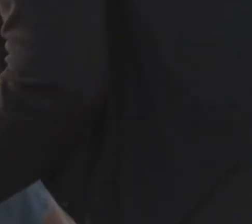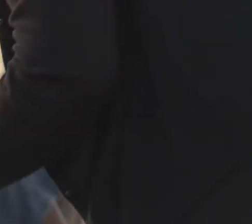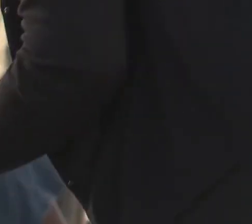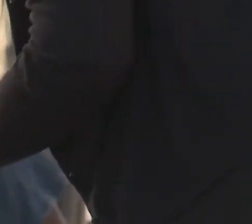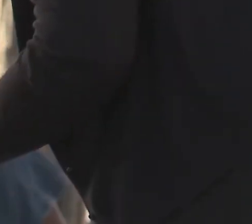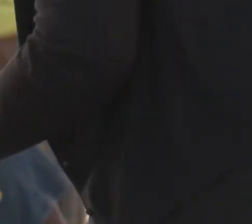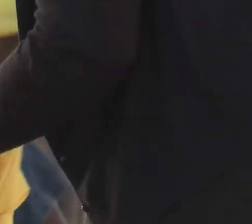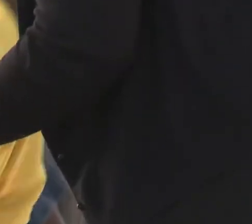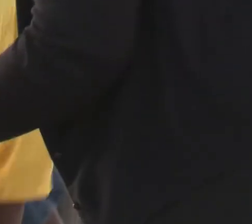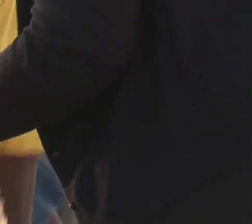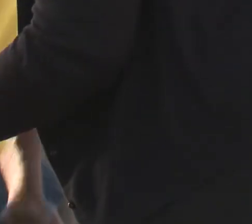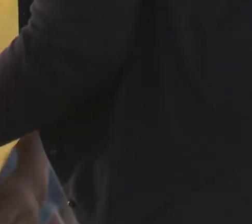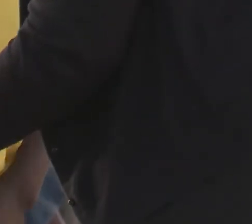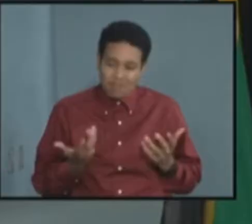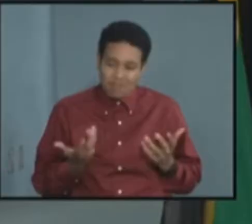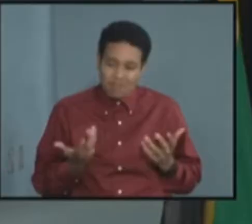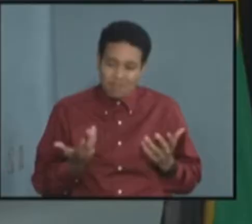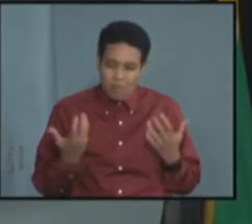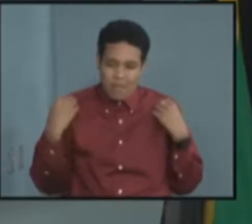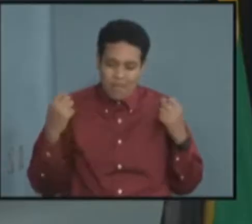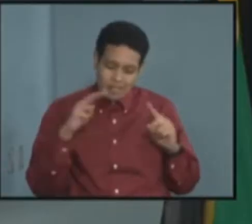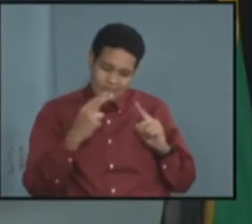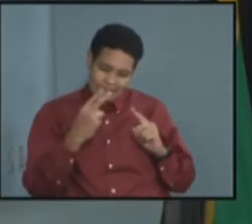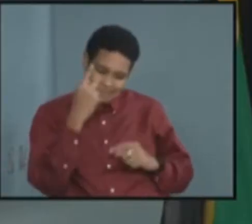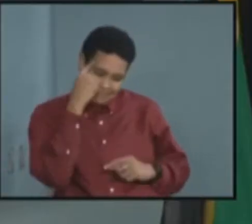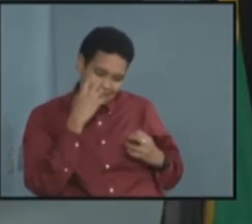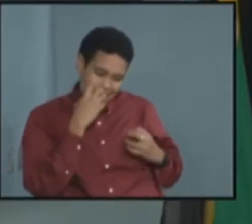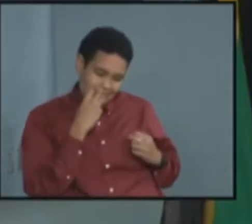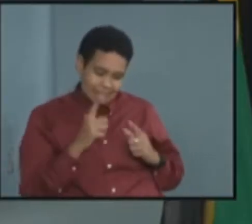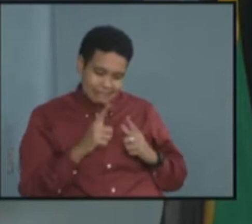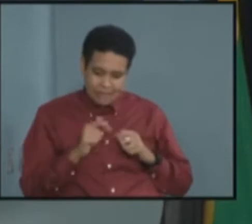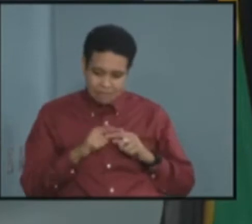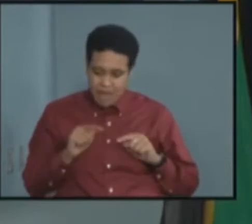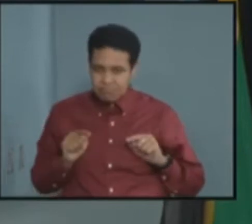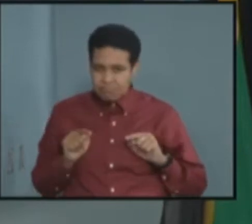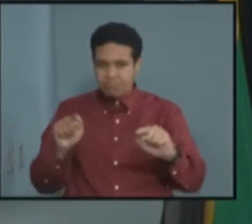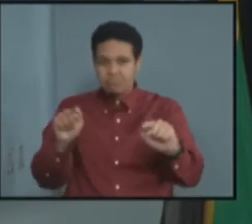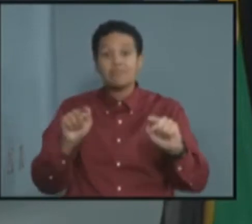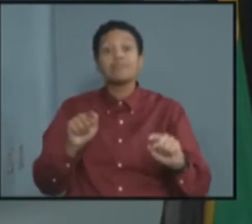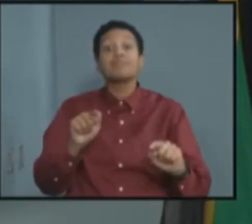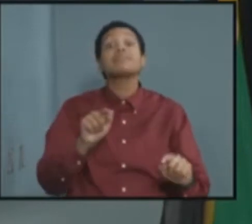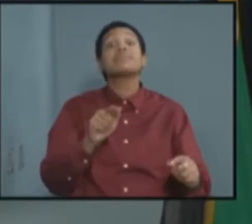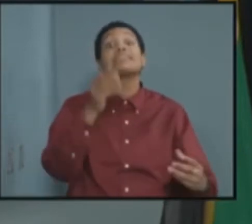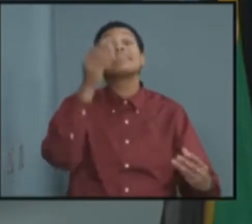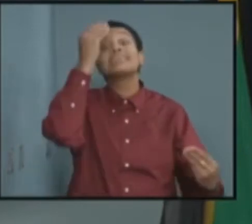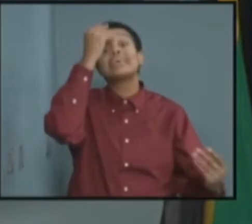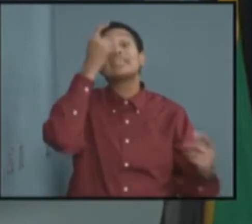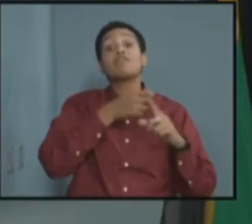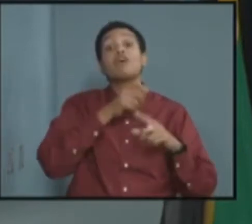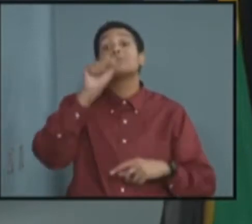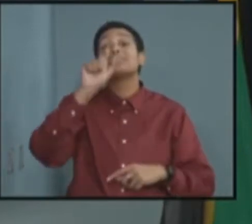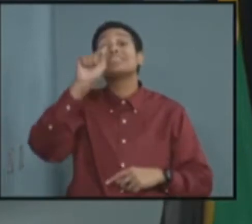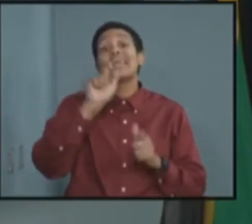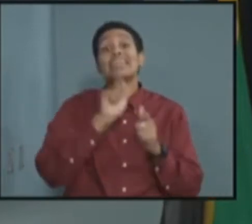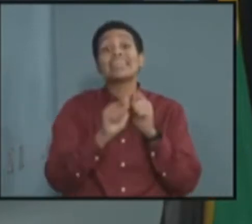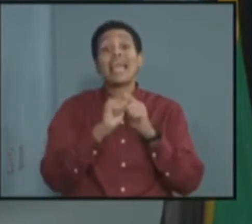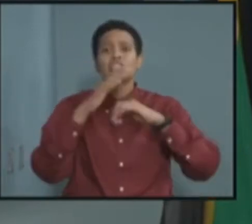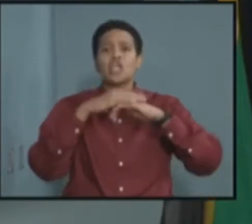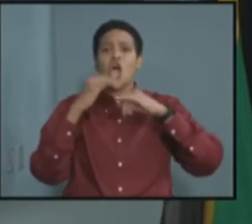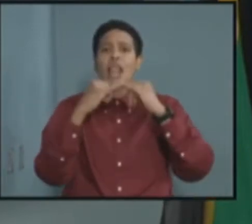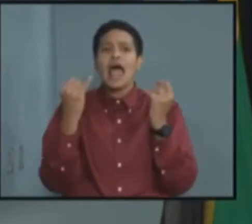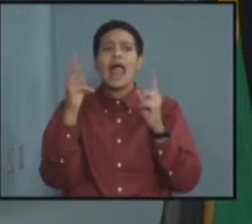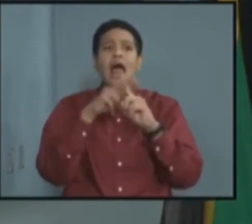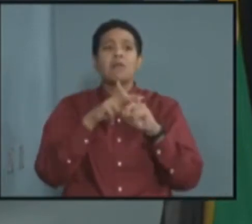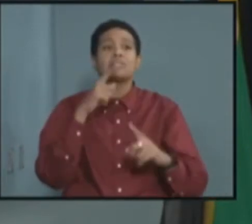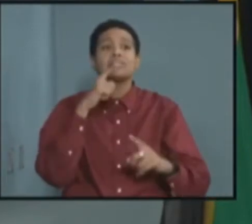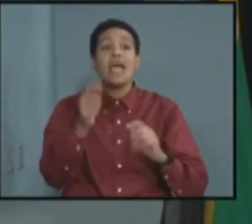financial burdens they are facing. The data from the Set Cash online application suggests that the vast majority of